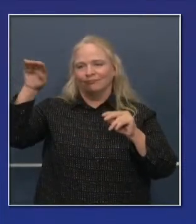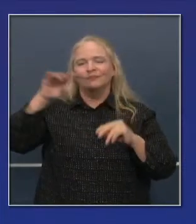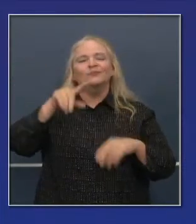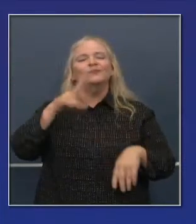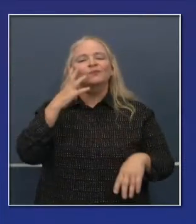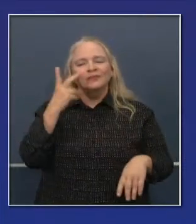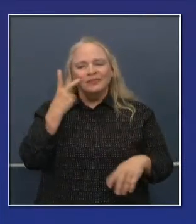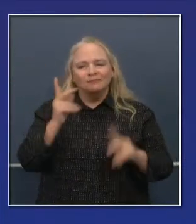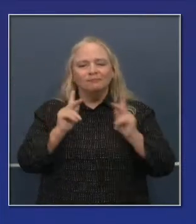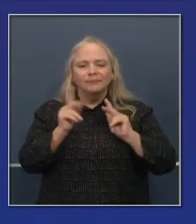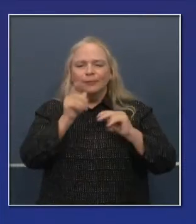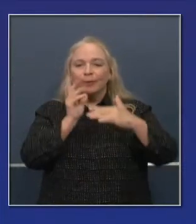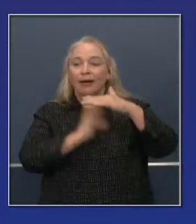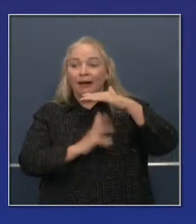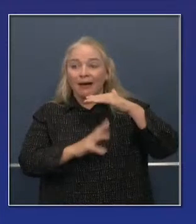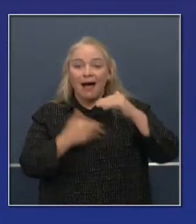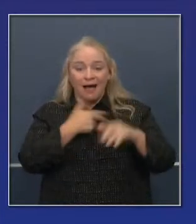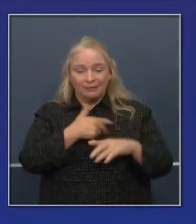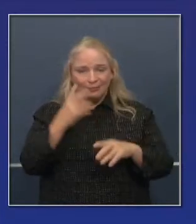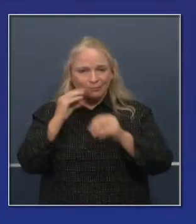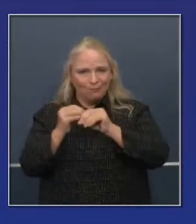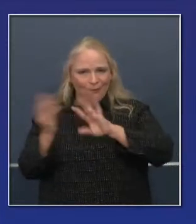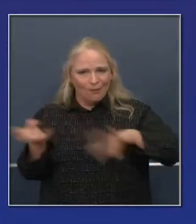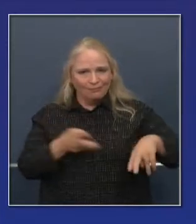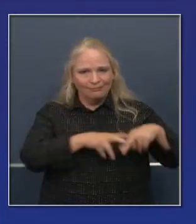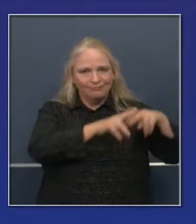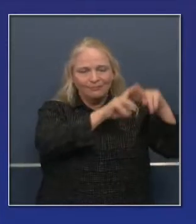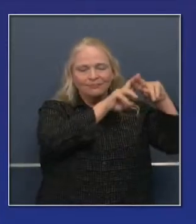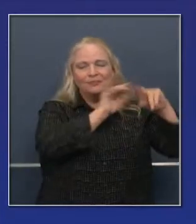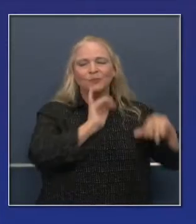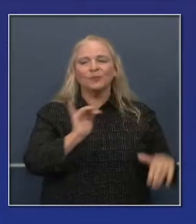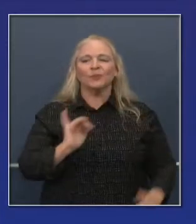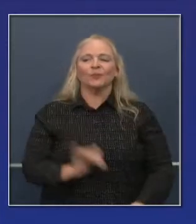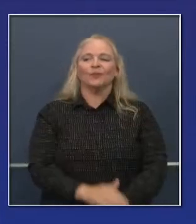You're seeing hospitalization numbers increase 28%